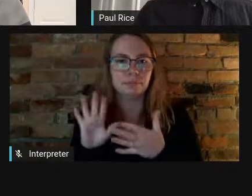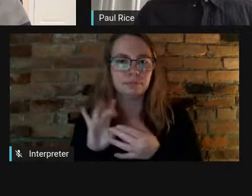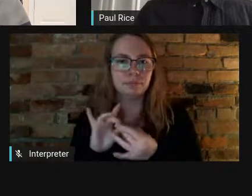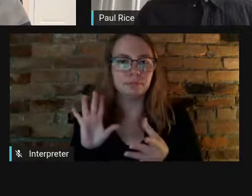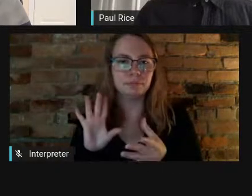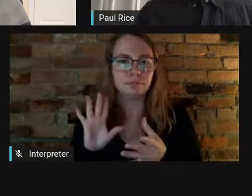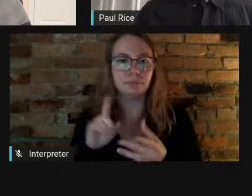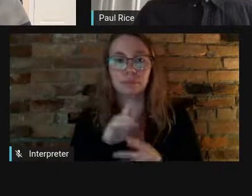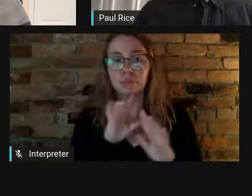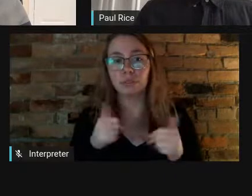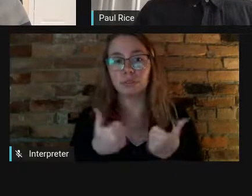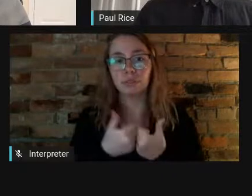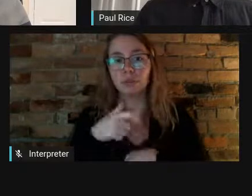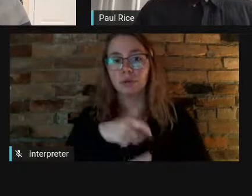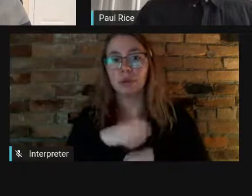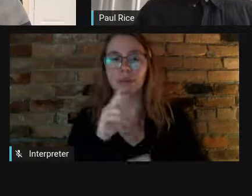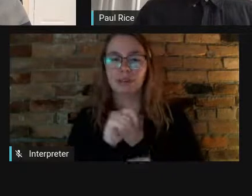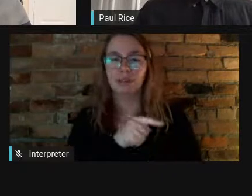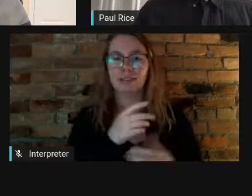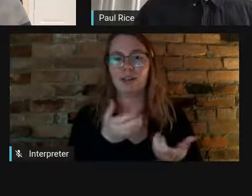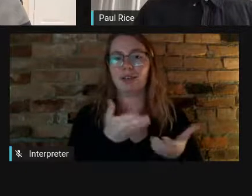success that he is. So,